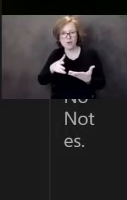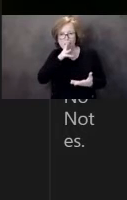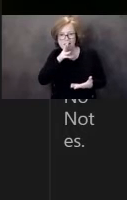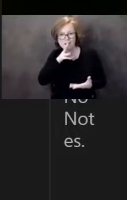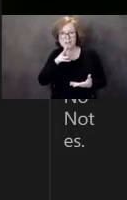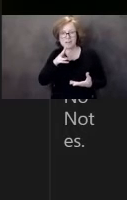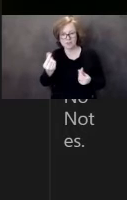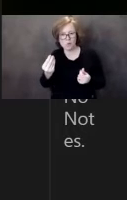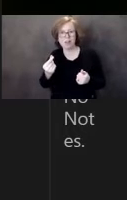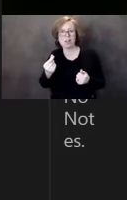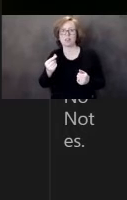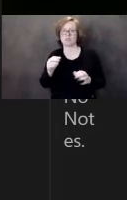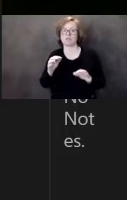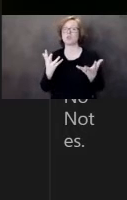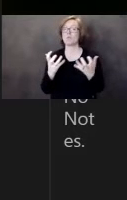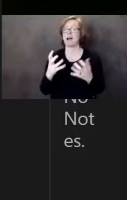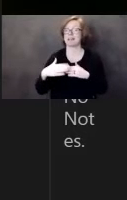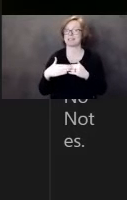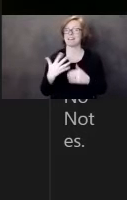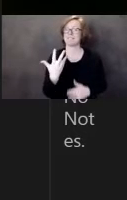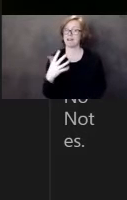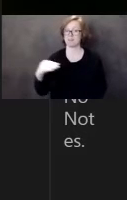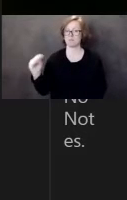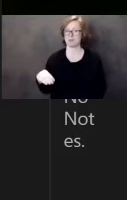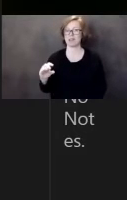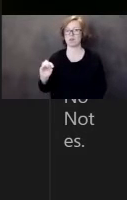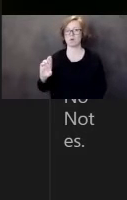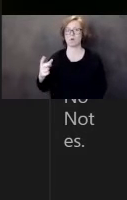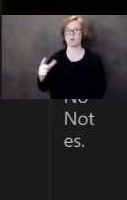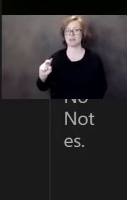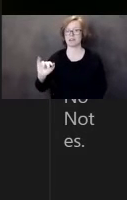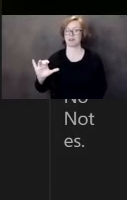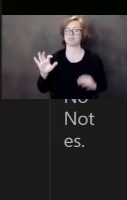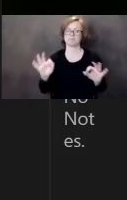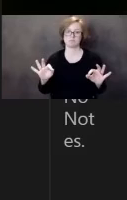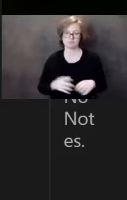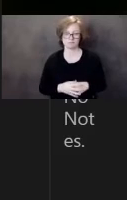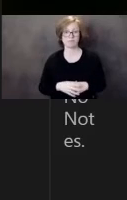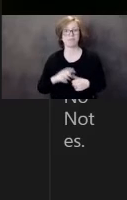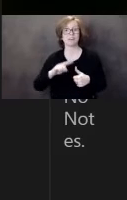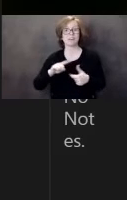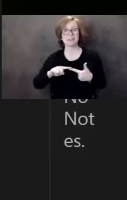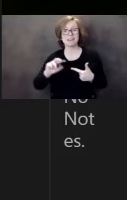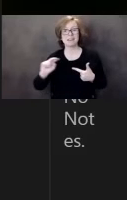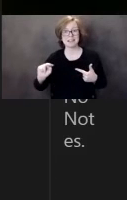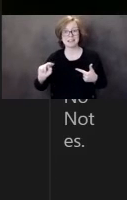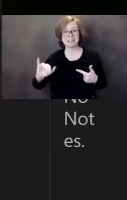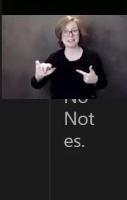to have 5% organic matter in a really healthy long-term pasture. Nitrogen is important, although it is the